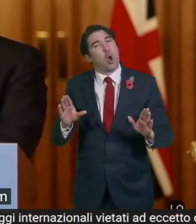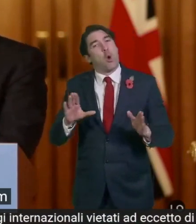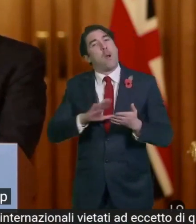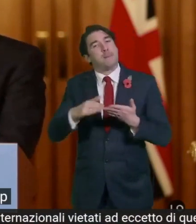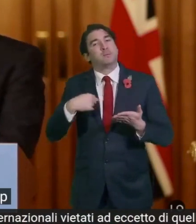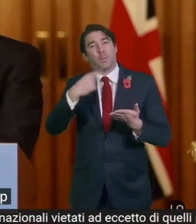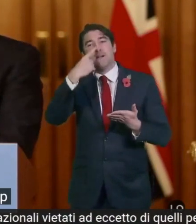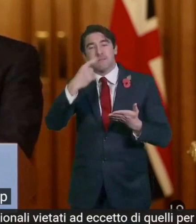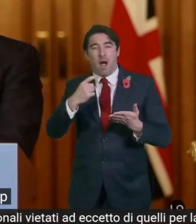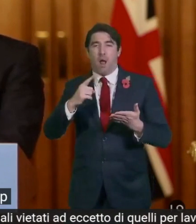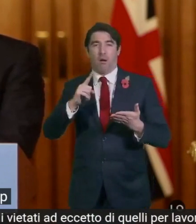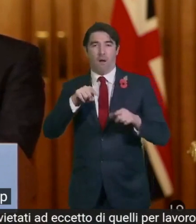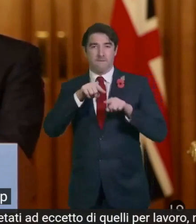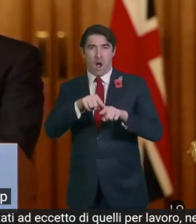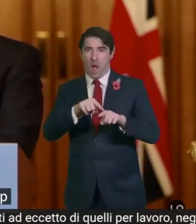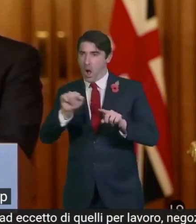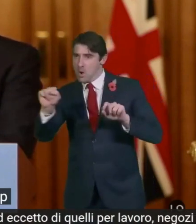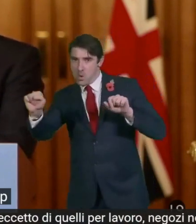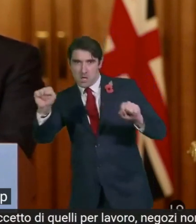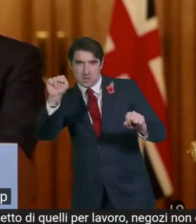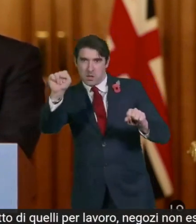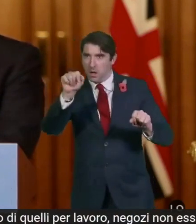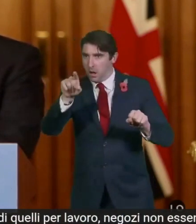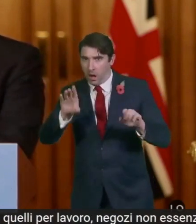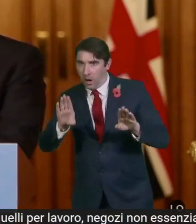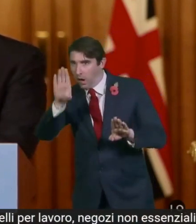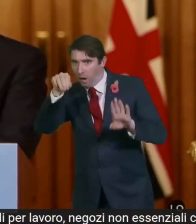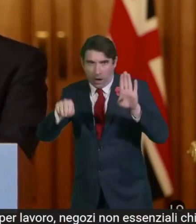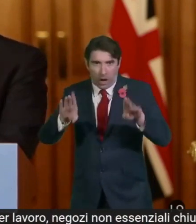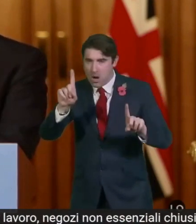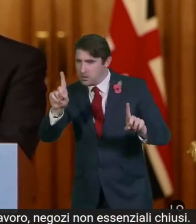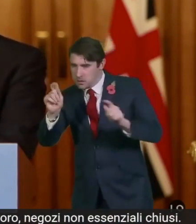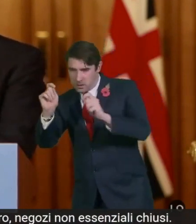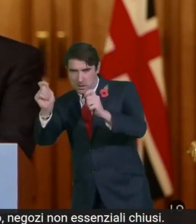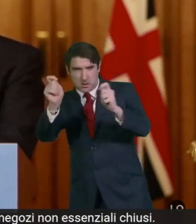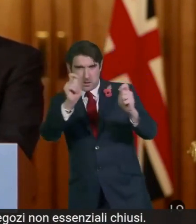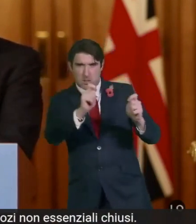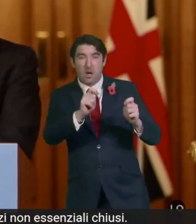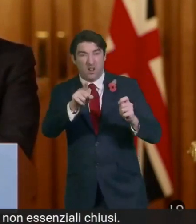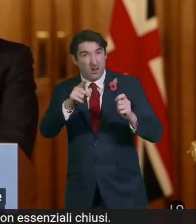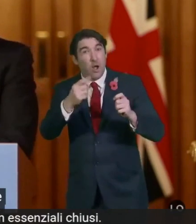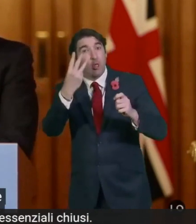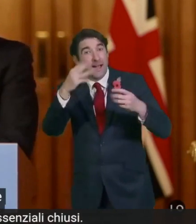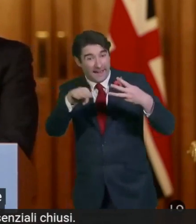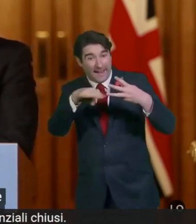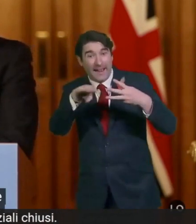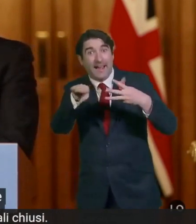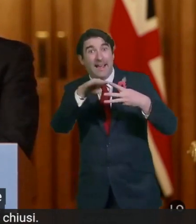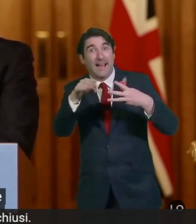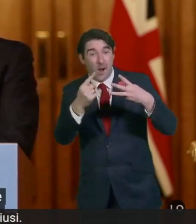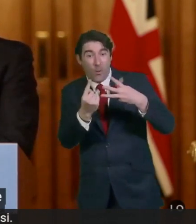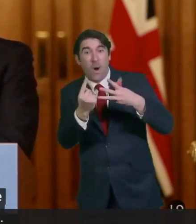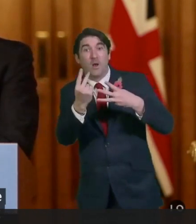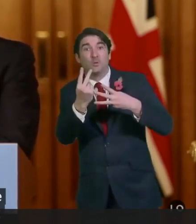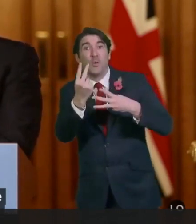the local leadership and the local initiatives, the tiers they were in, they made progress. I mean, they did get the R